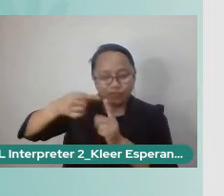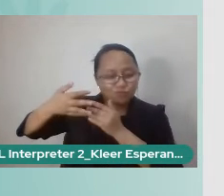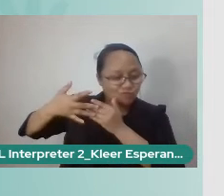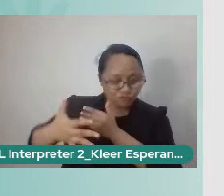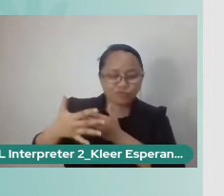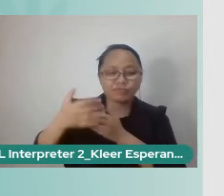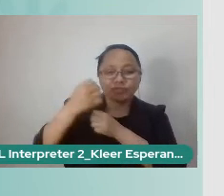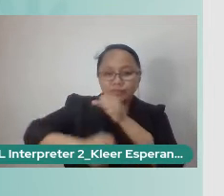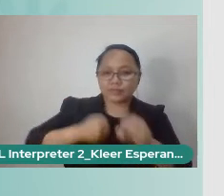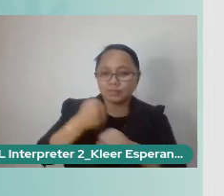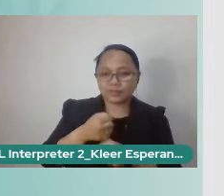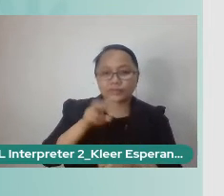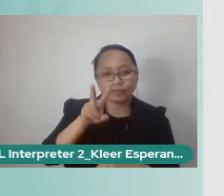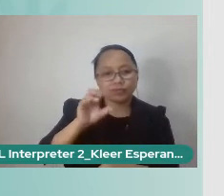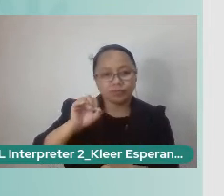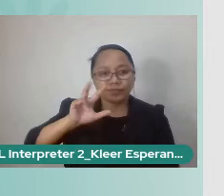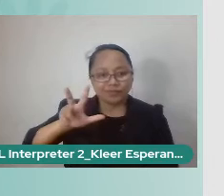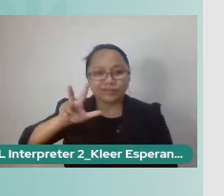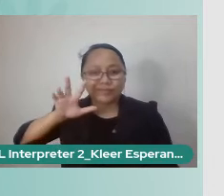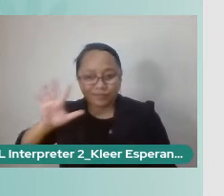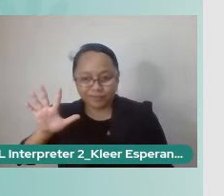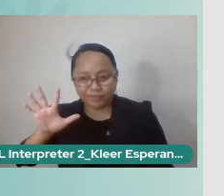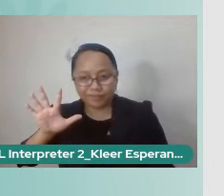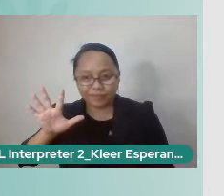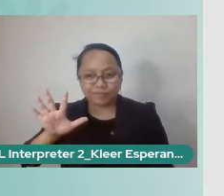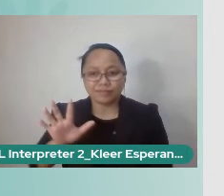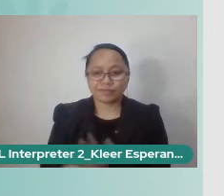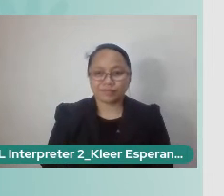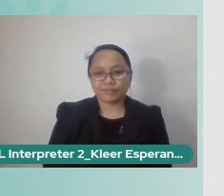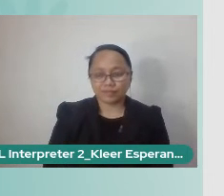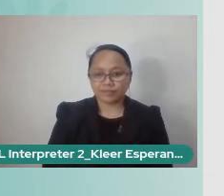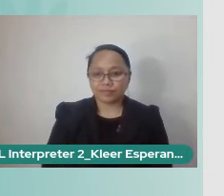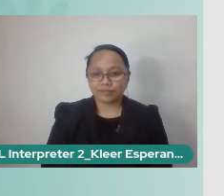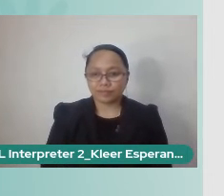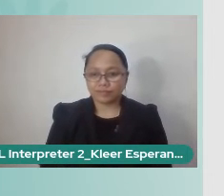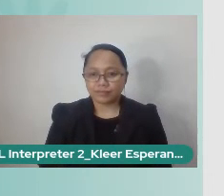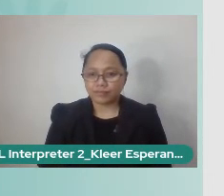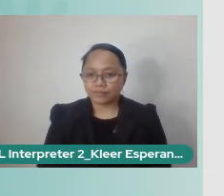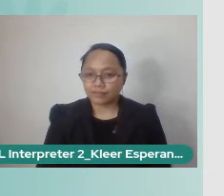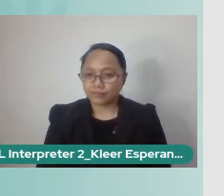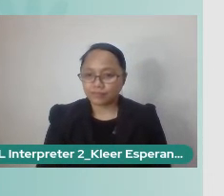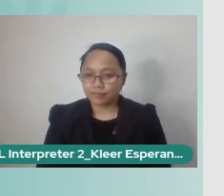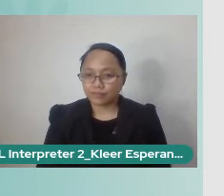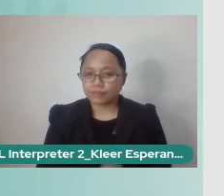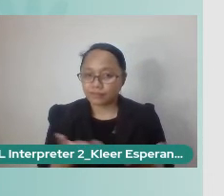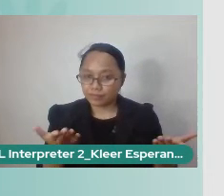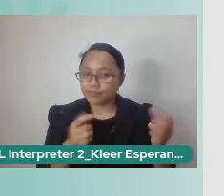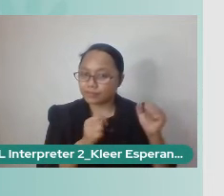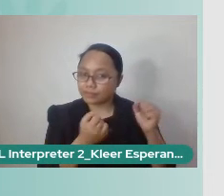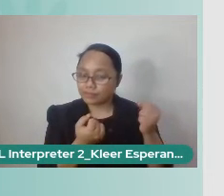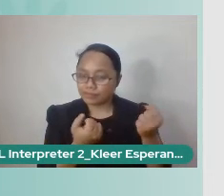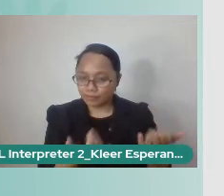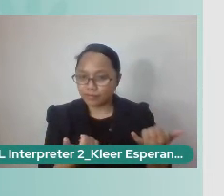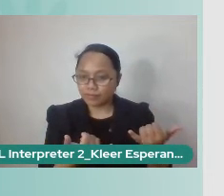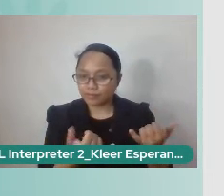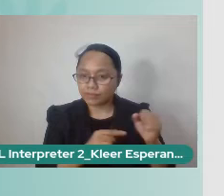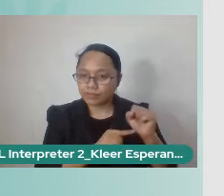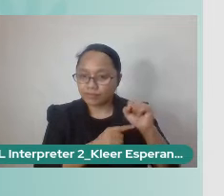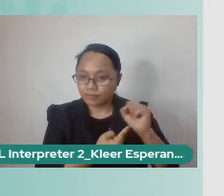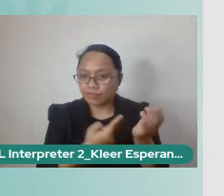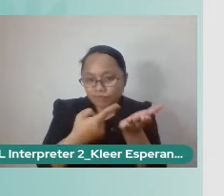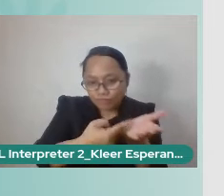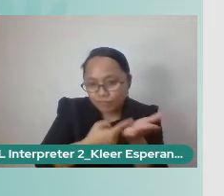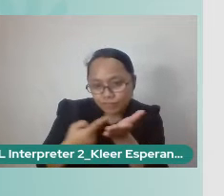as 2028 and somewhere in the range of 2028 to 2035. And so it's been a major discussion and